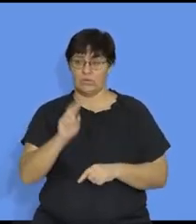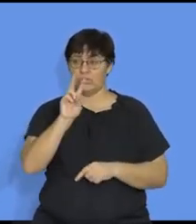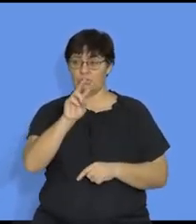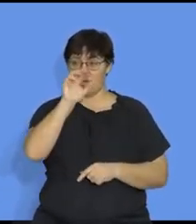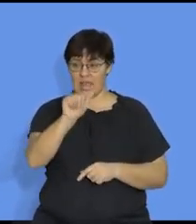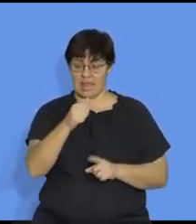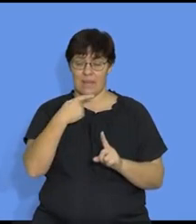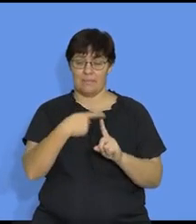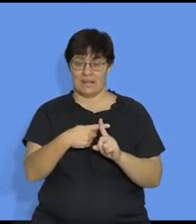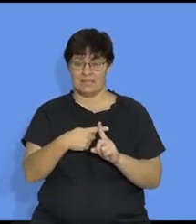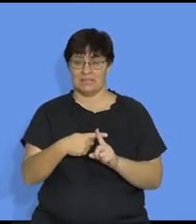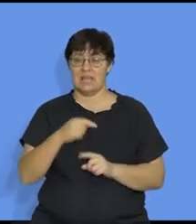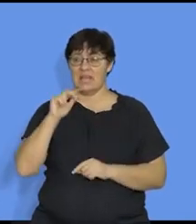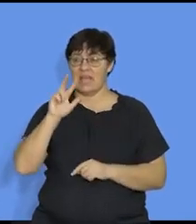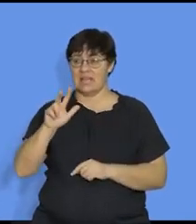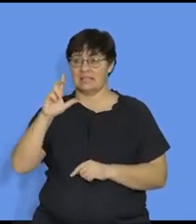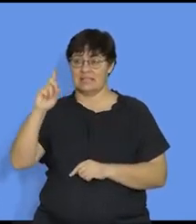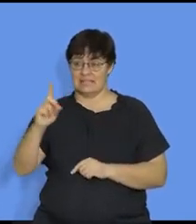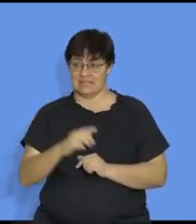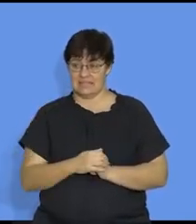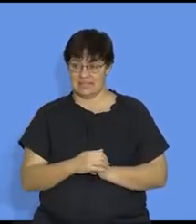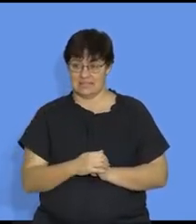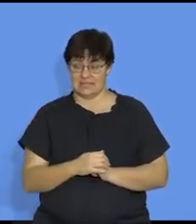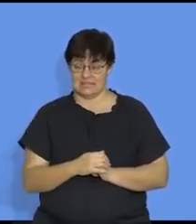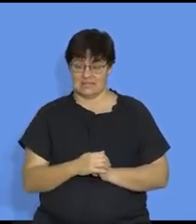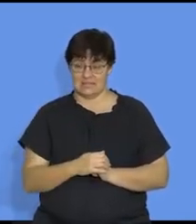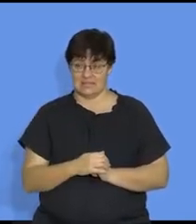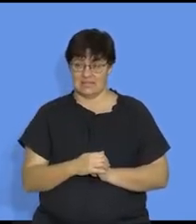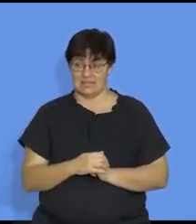2A plus 8D.